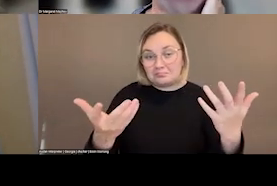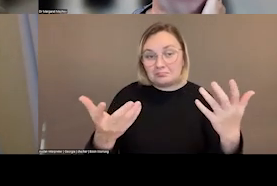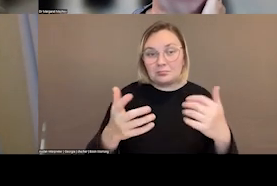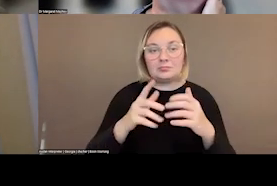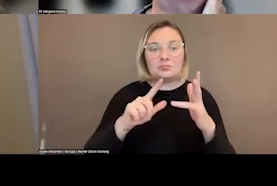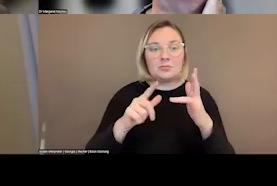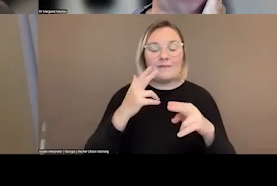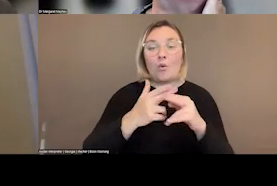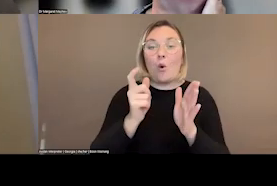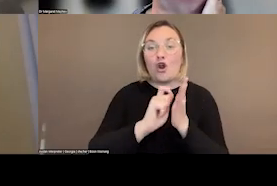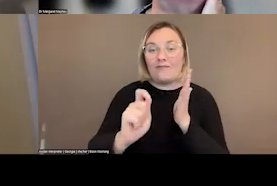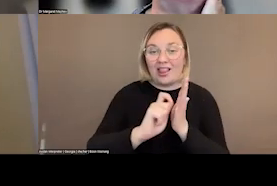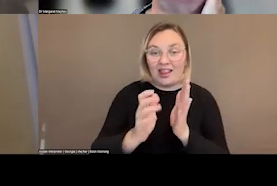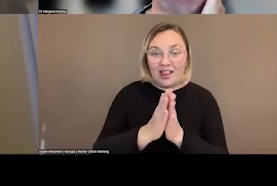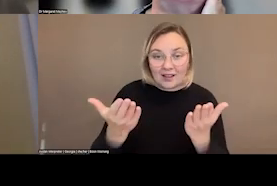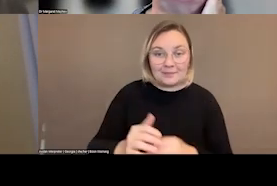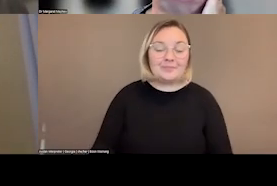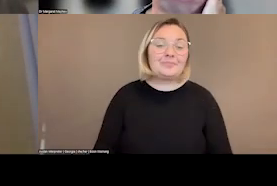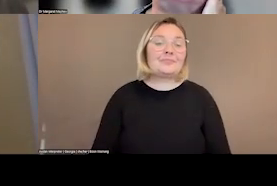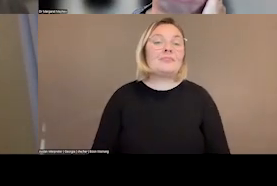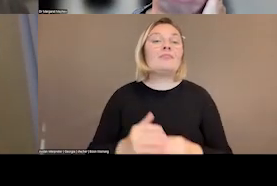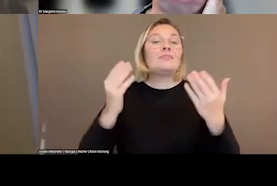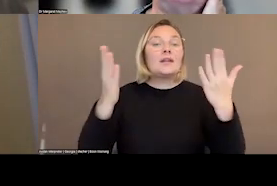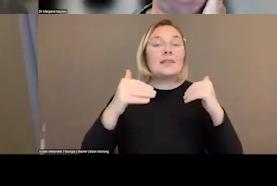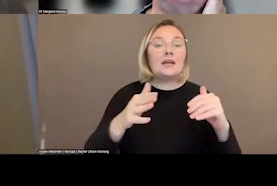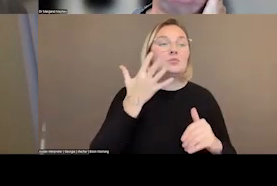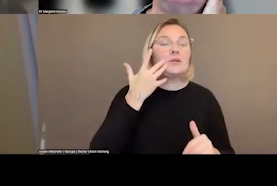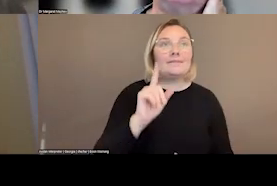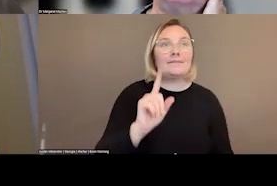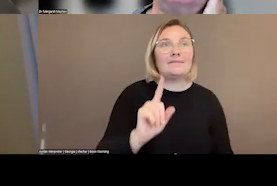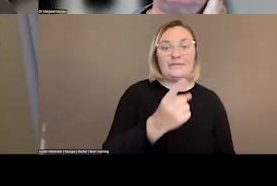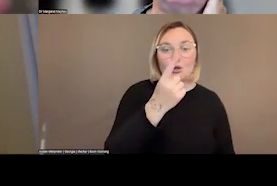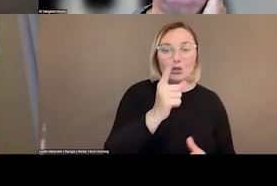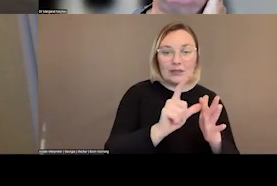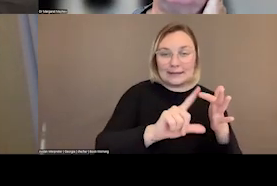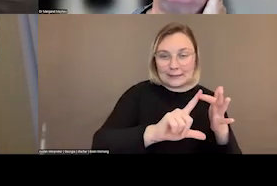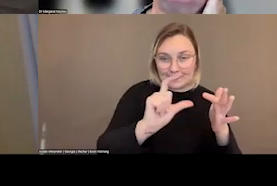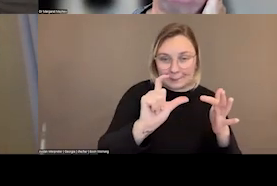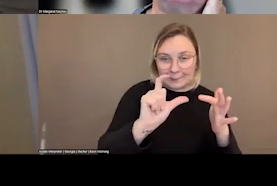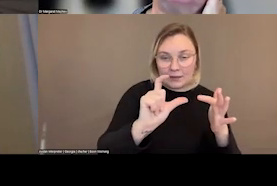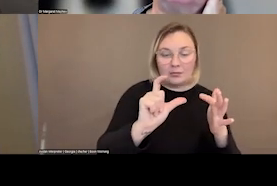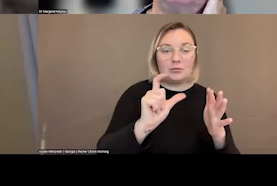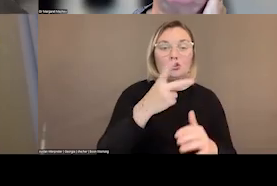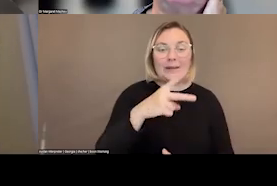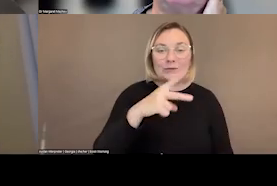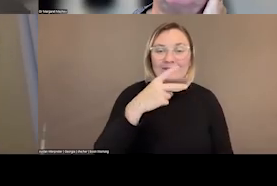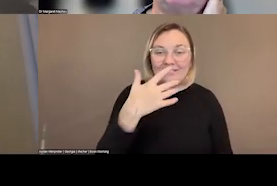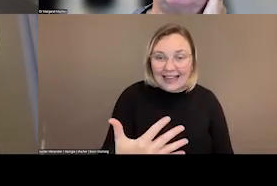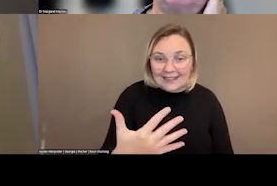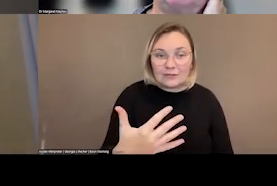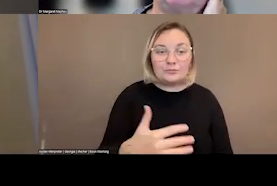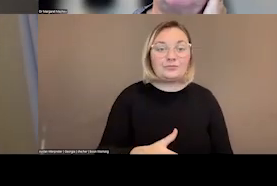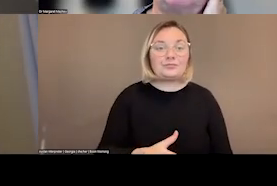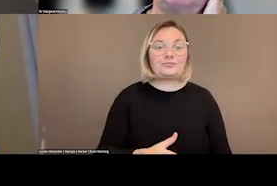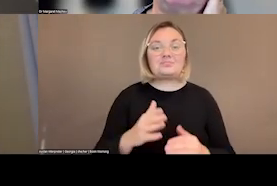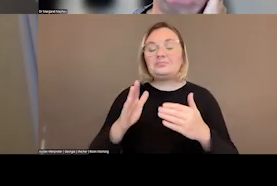or novel. And then we go 1st of December 2025. And